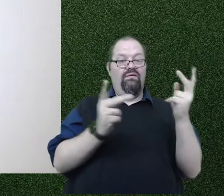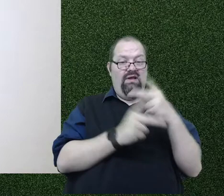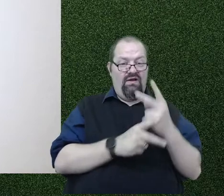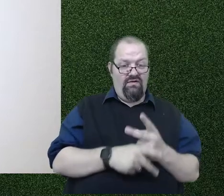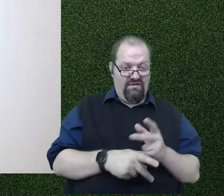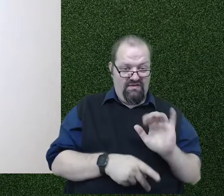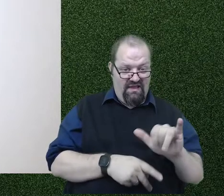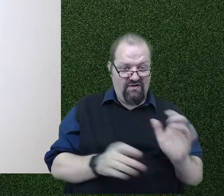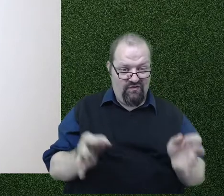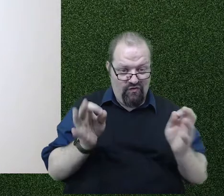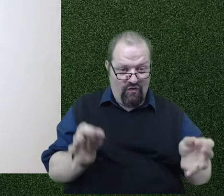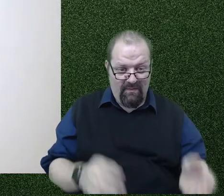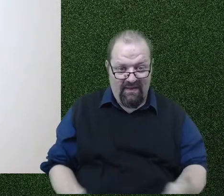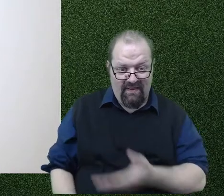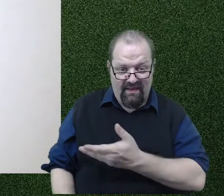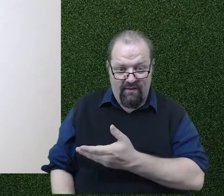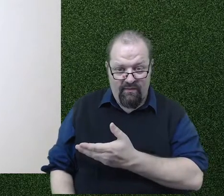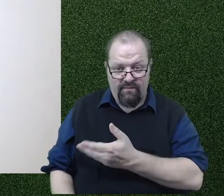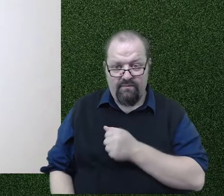here.